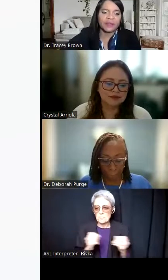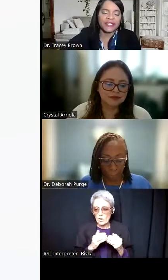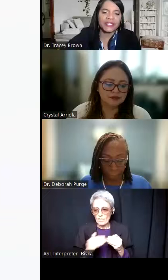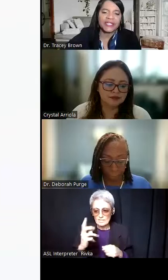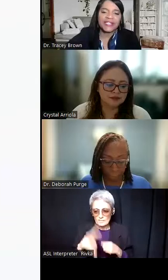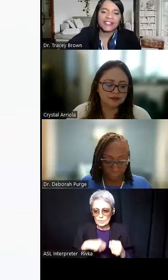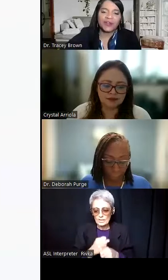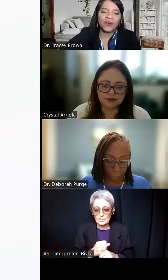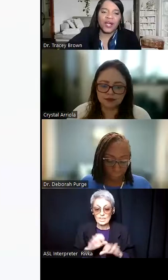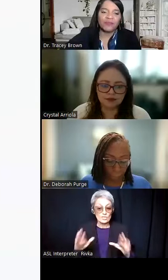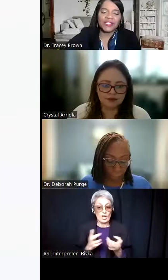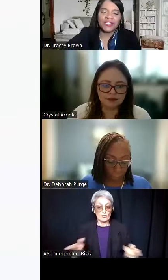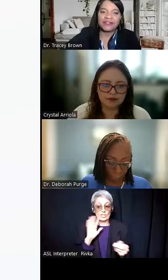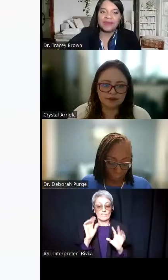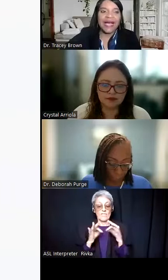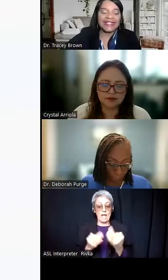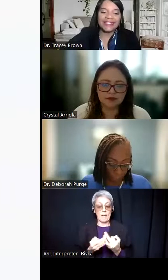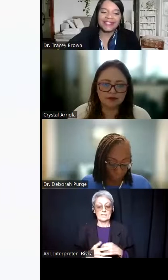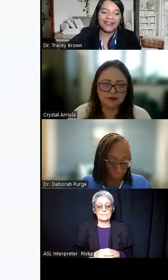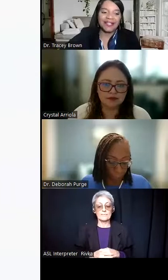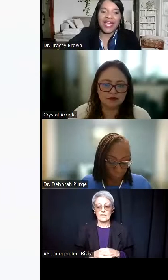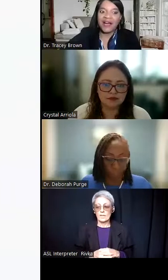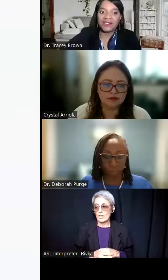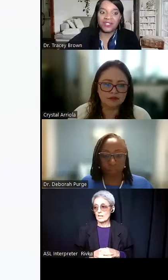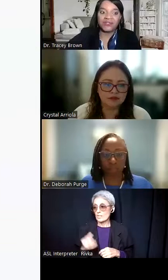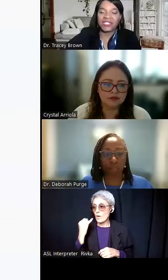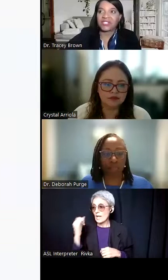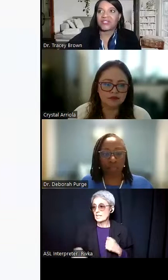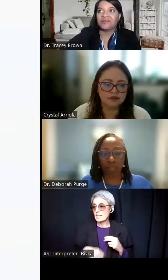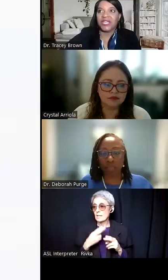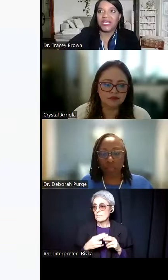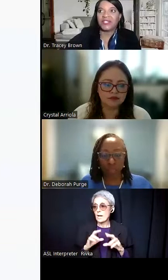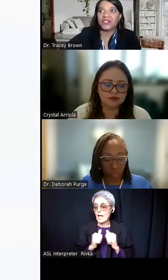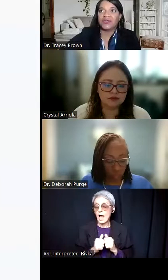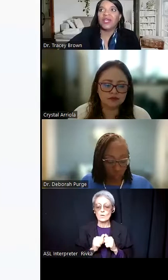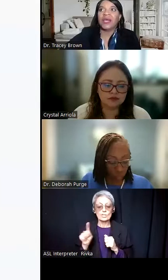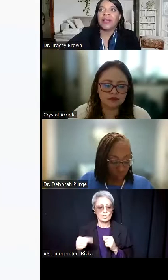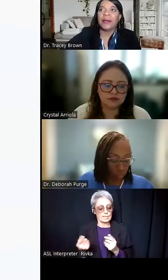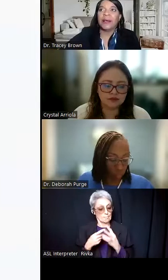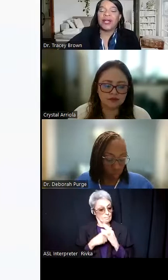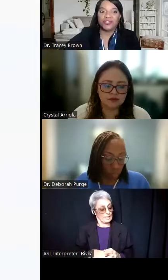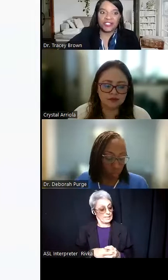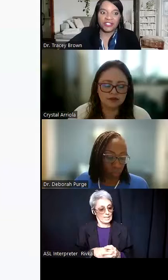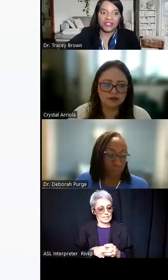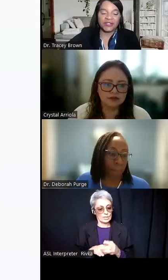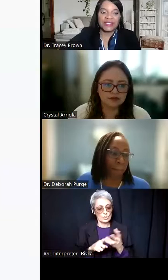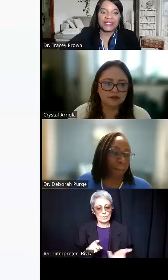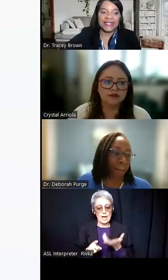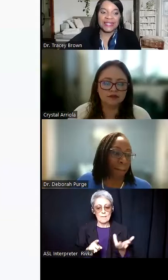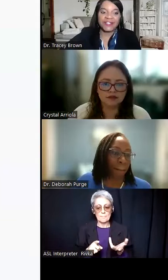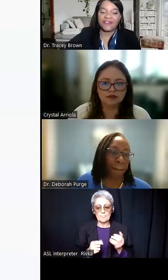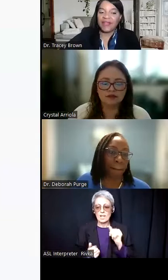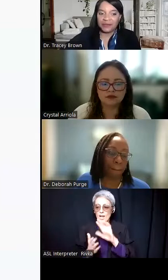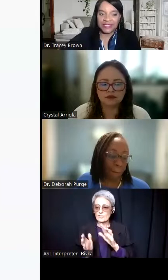our families. So just some ideas on how to just begin to address our